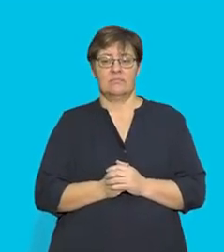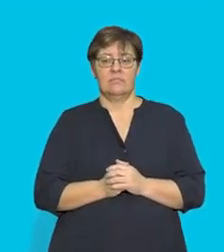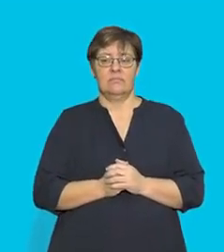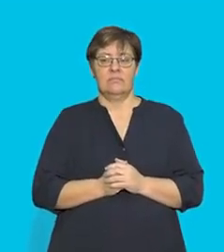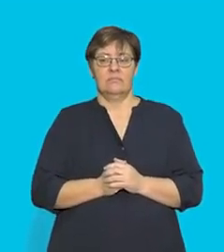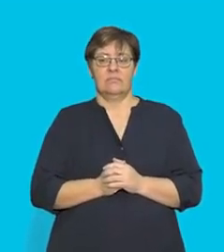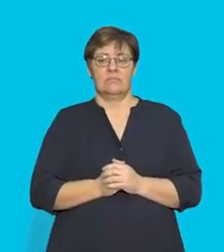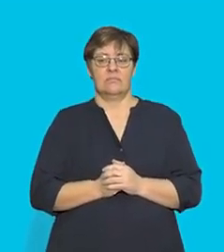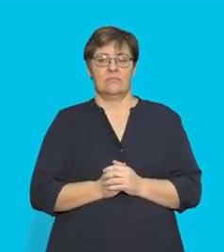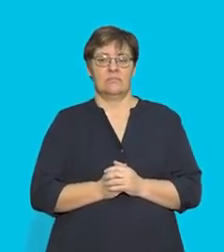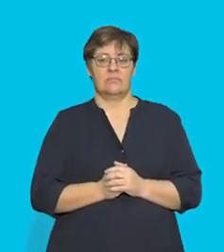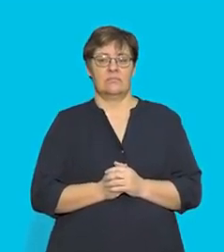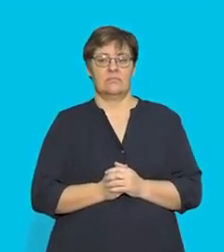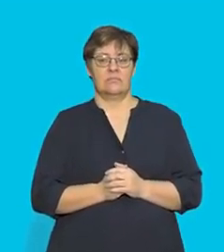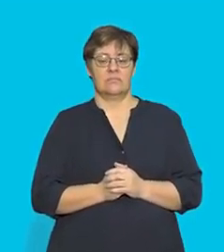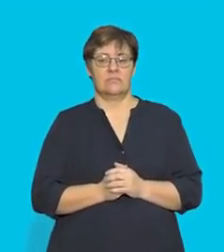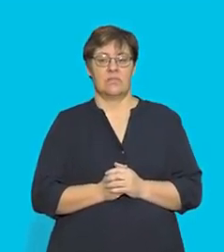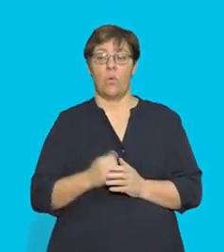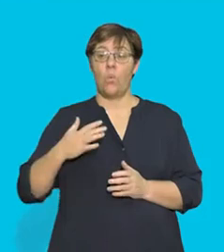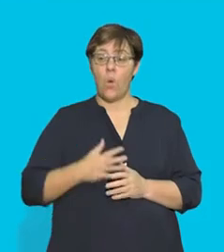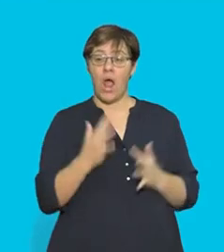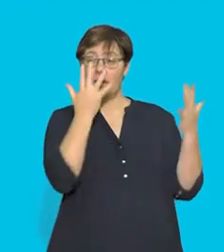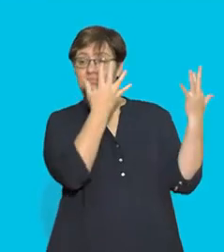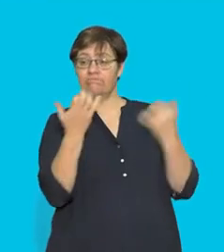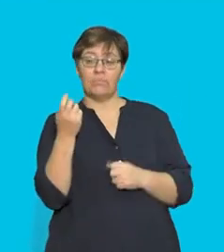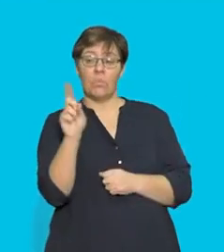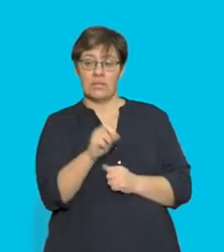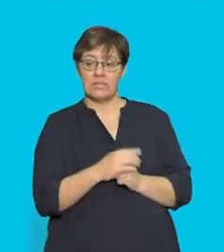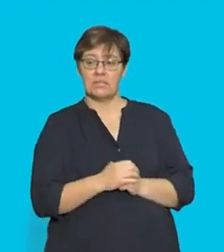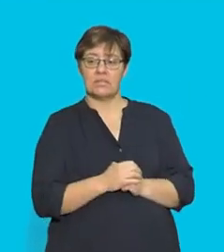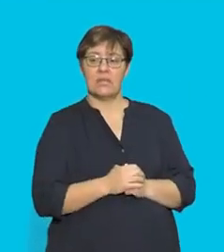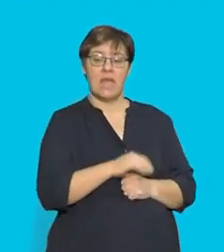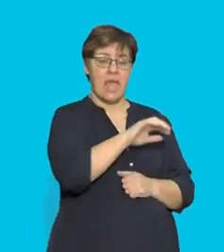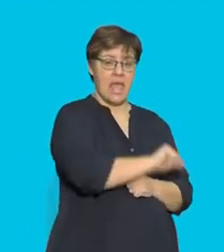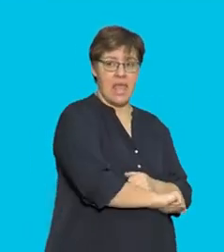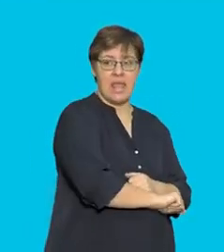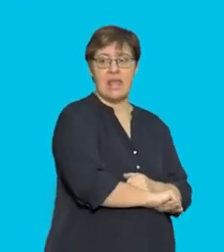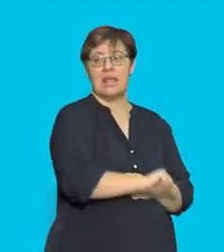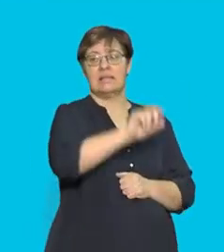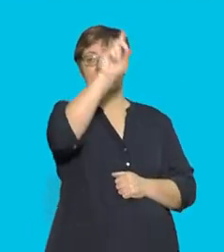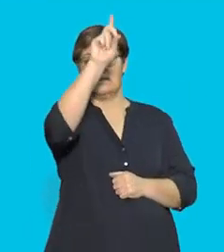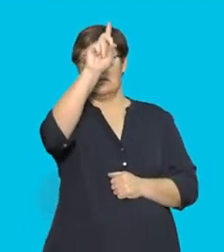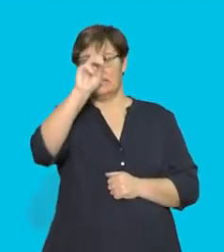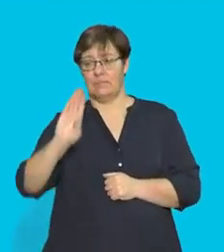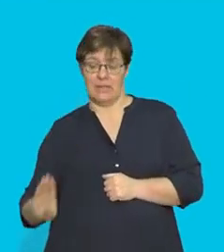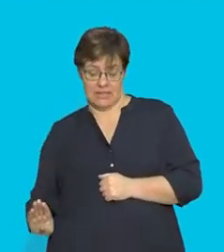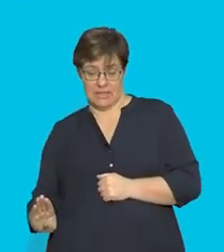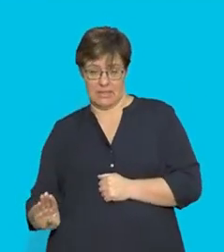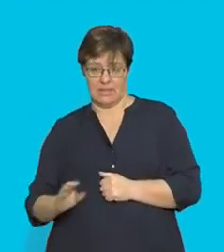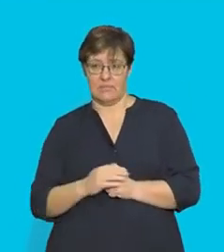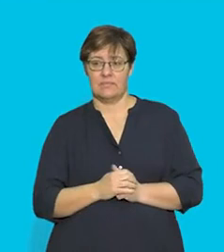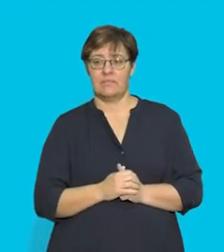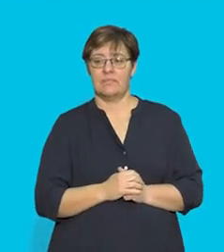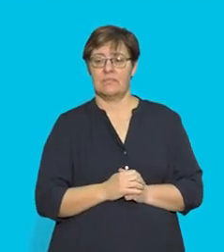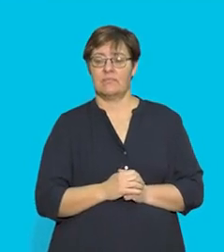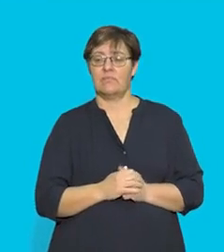okay? And they want us to calculate the angle ADB. So they want us to calculate this angle here.